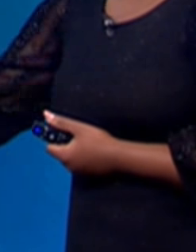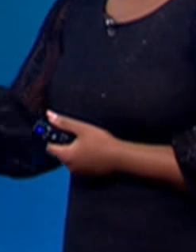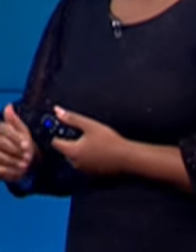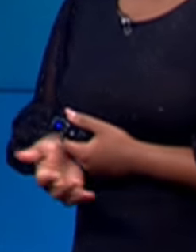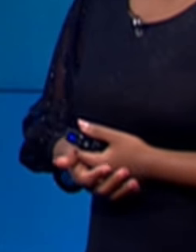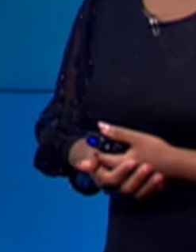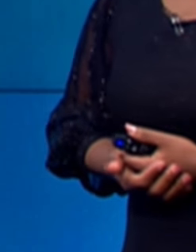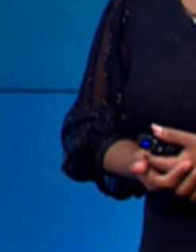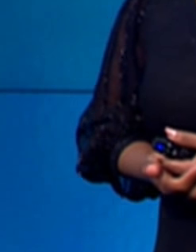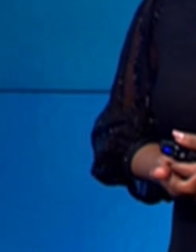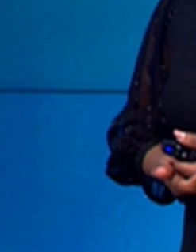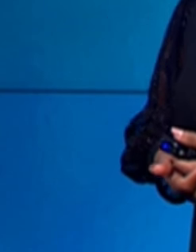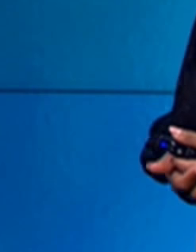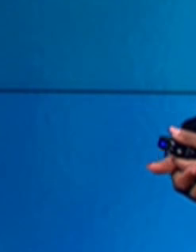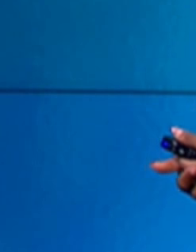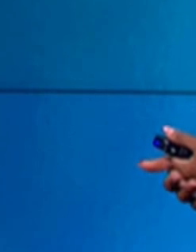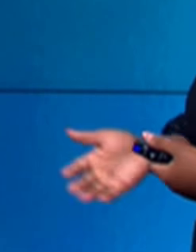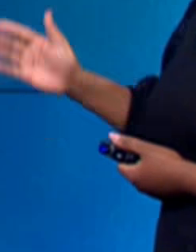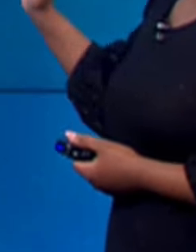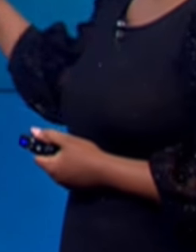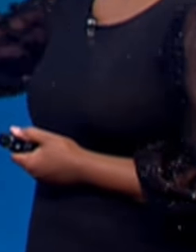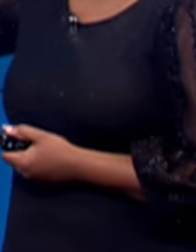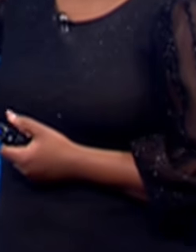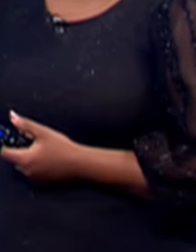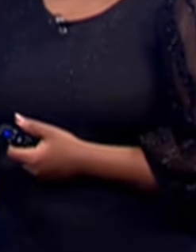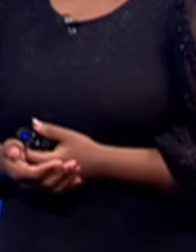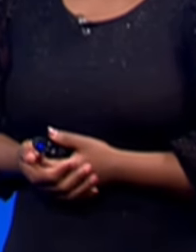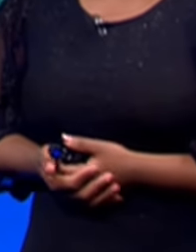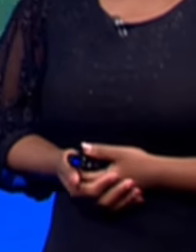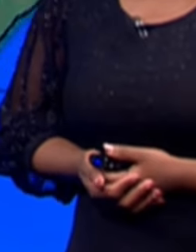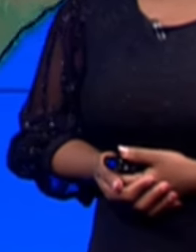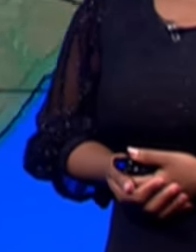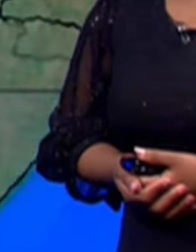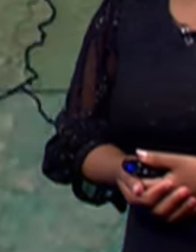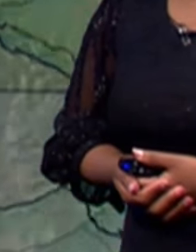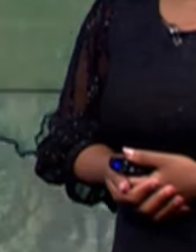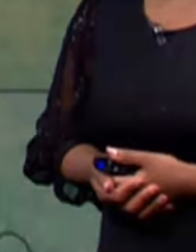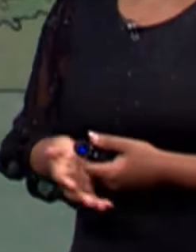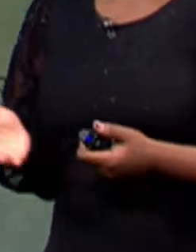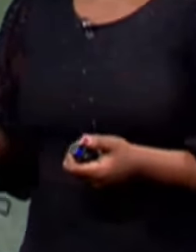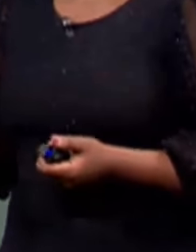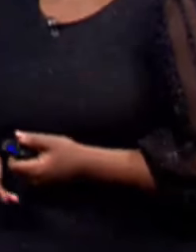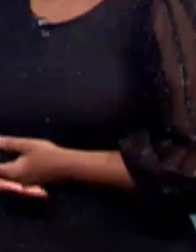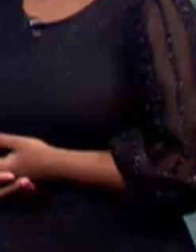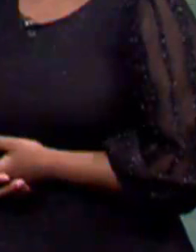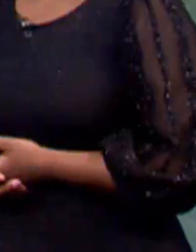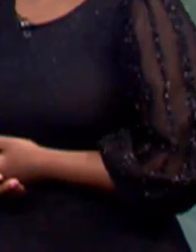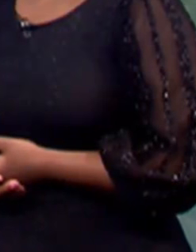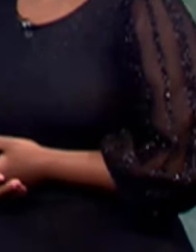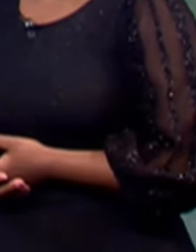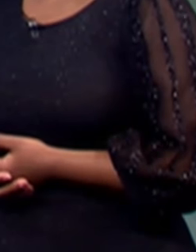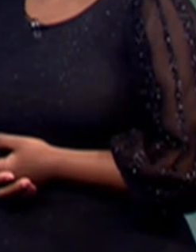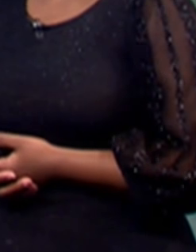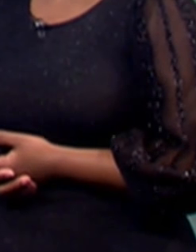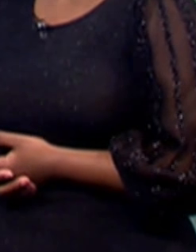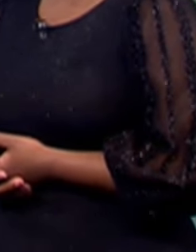go tla bo go thibile ka kwa porofense ya ka kwa Eastern Cape le Western Cape mme go tla apoga go rala diporofense ka bophara. Re tswela pele re bela digata tsa